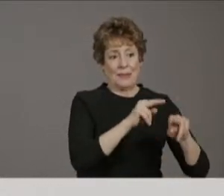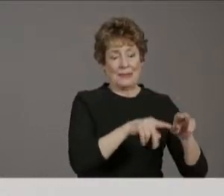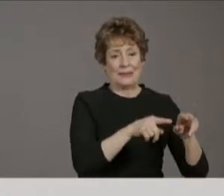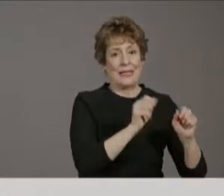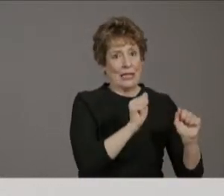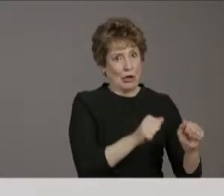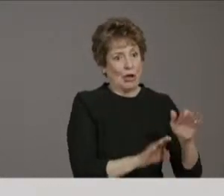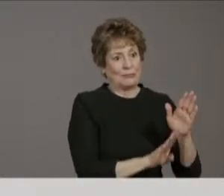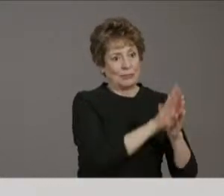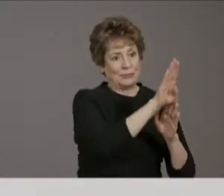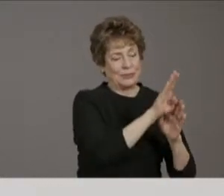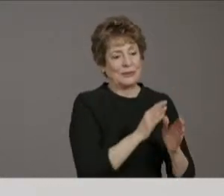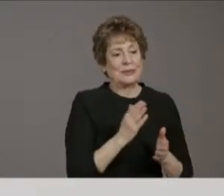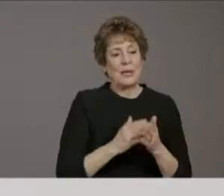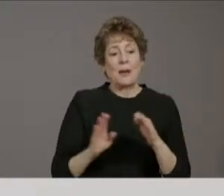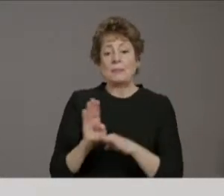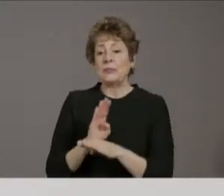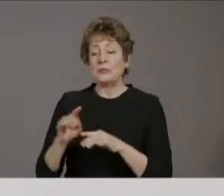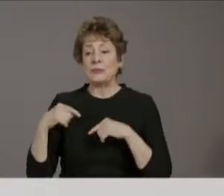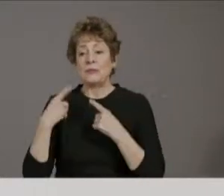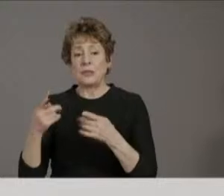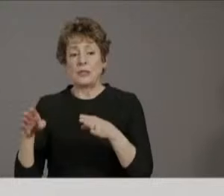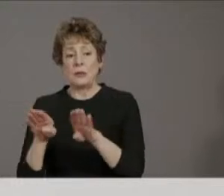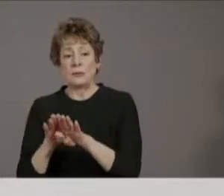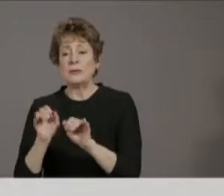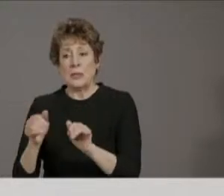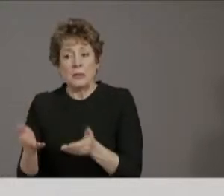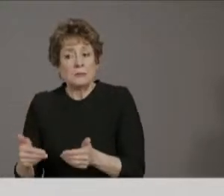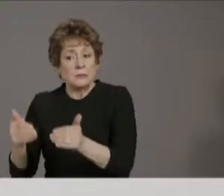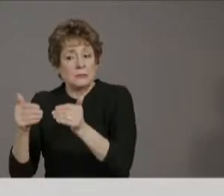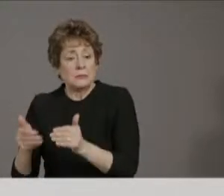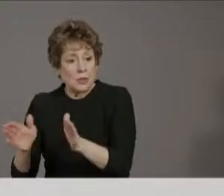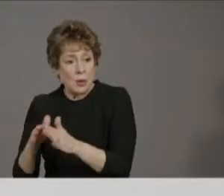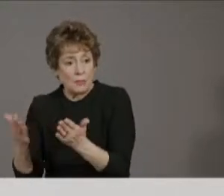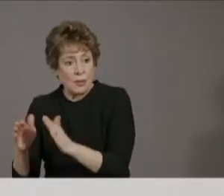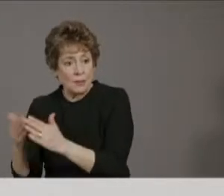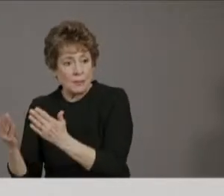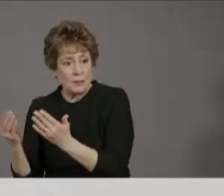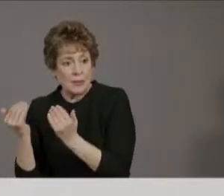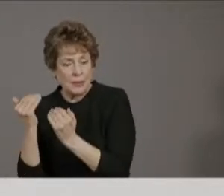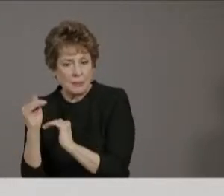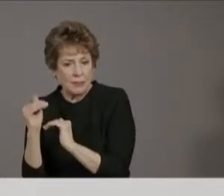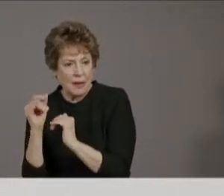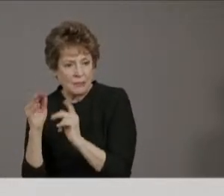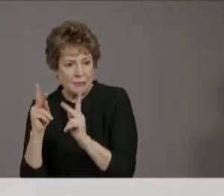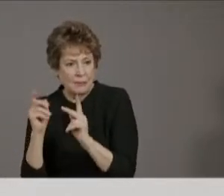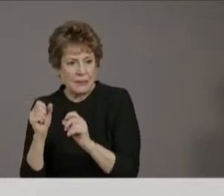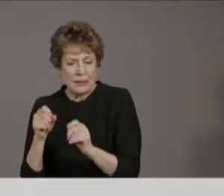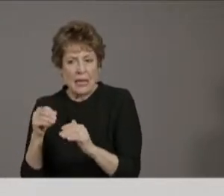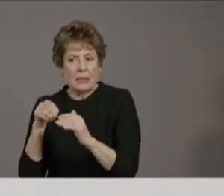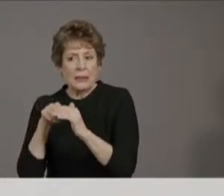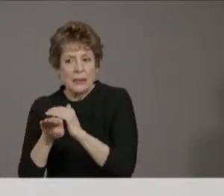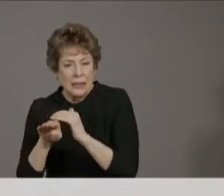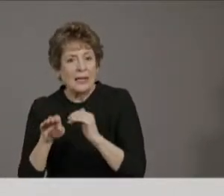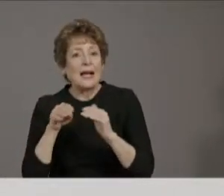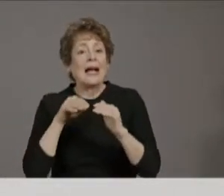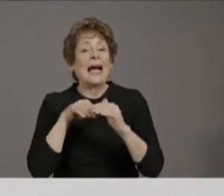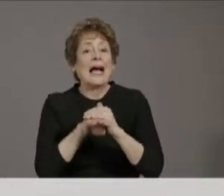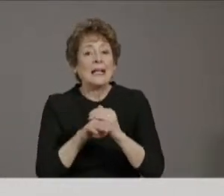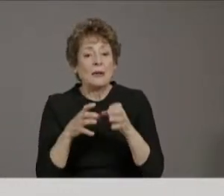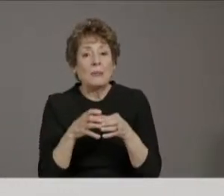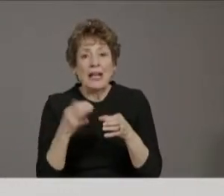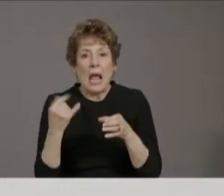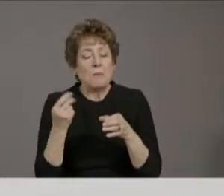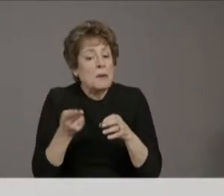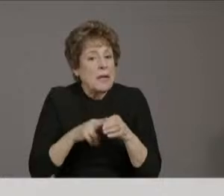easing restrictions on large groups. Those types of things would be the things that we look at. We normally wait for all